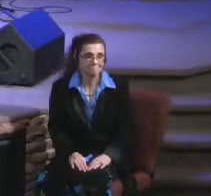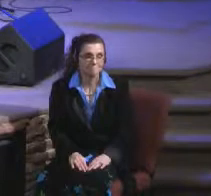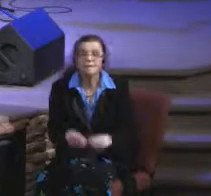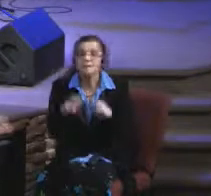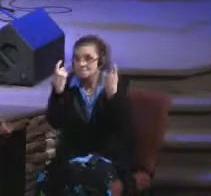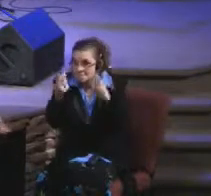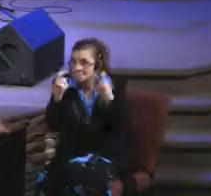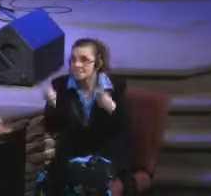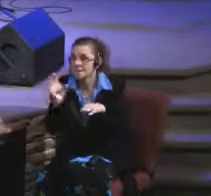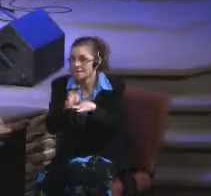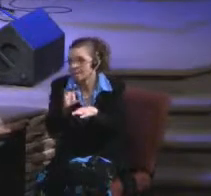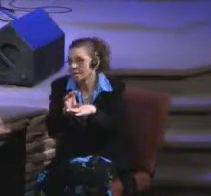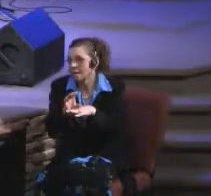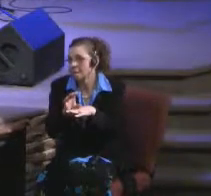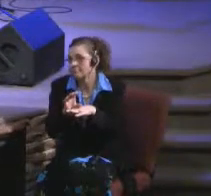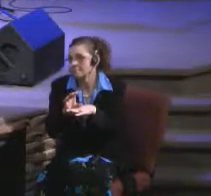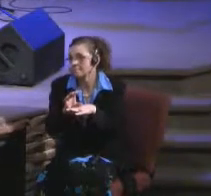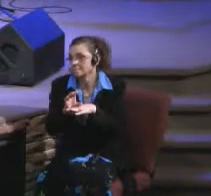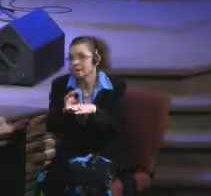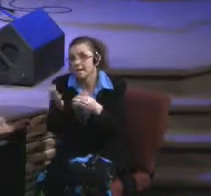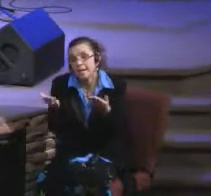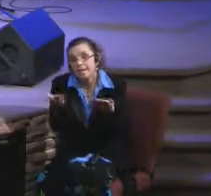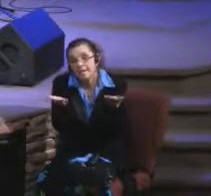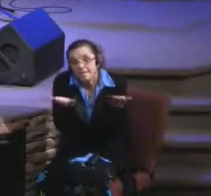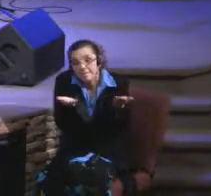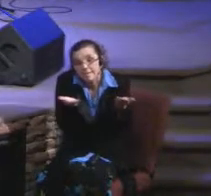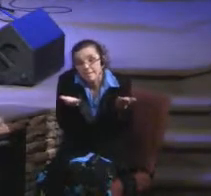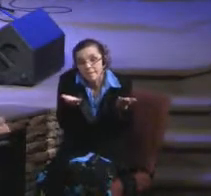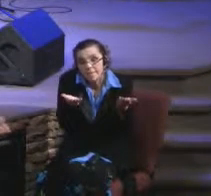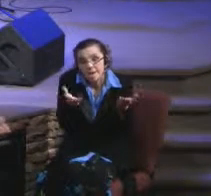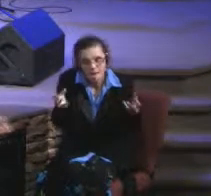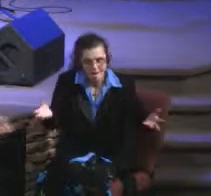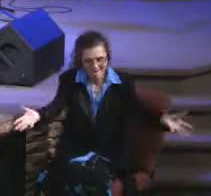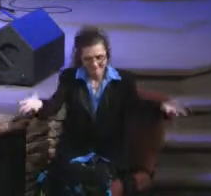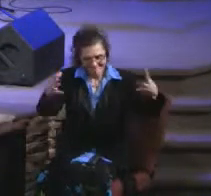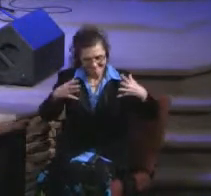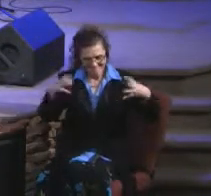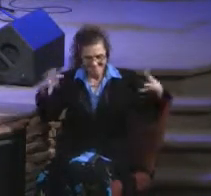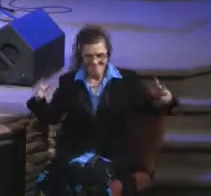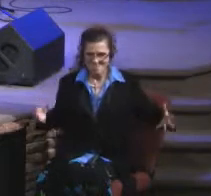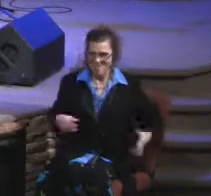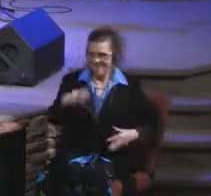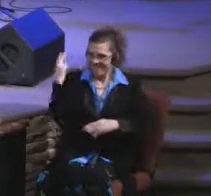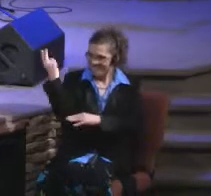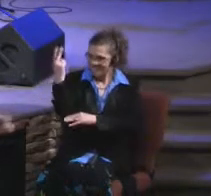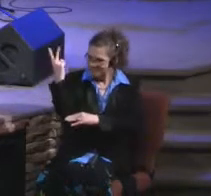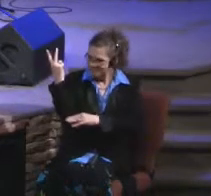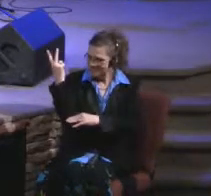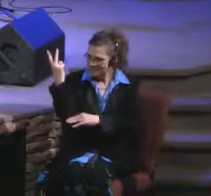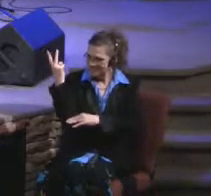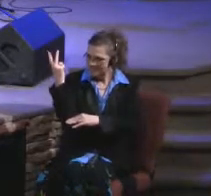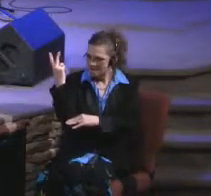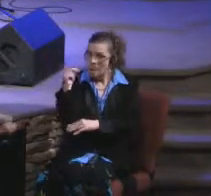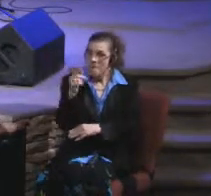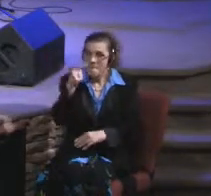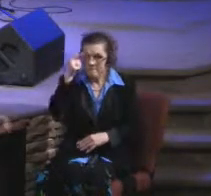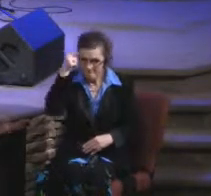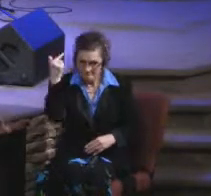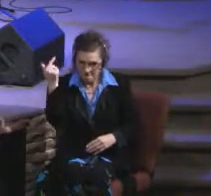There was sin in the camp. And even though they had gained this great victory over Jericho because of the sin,